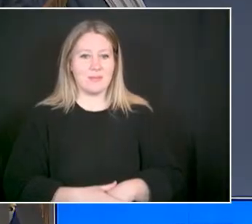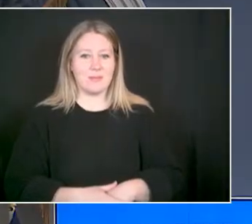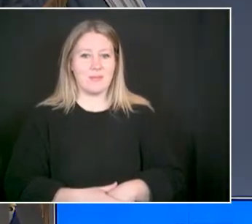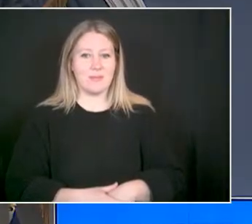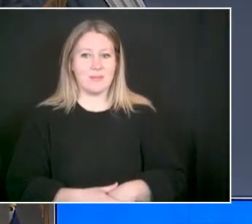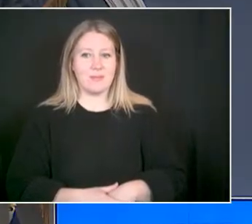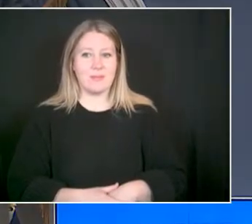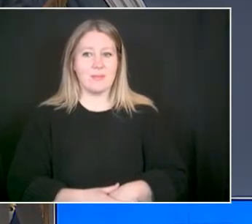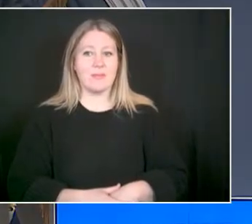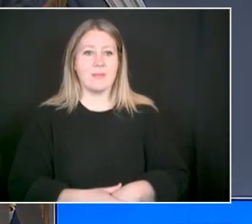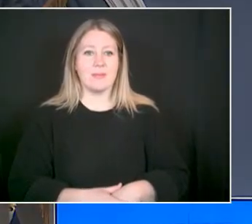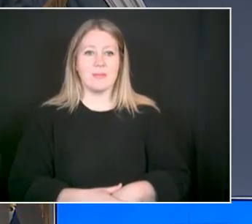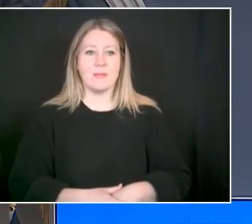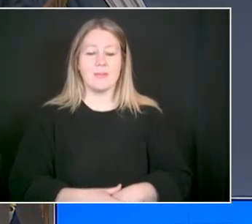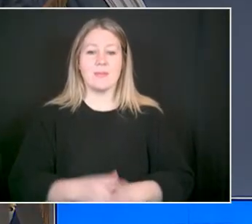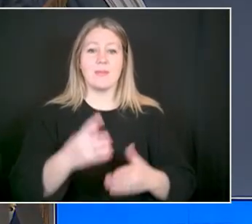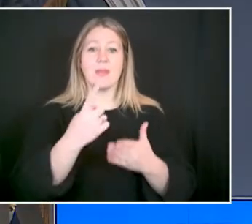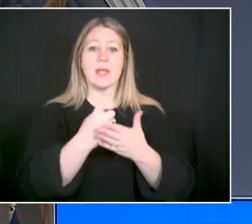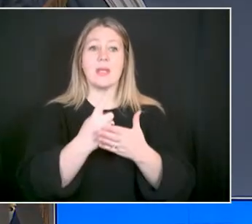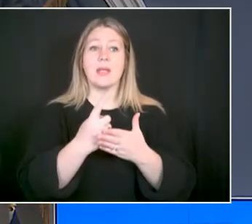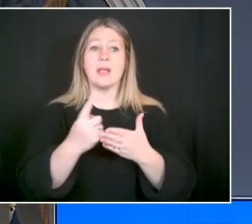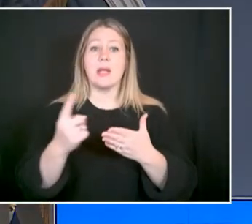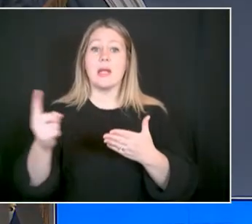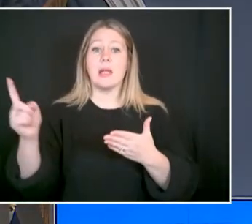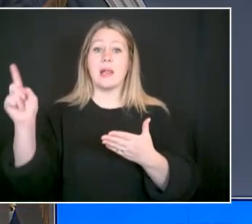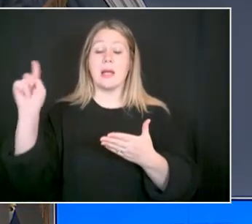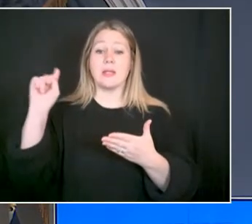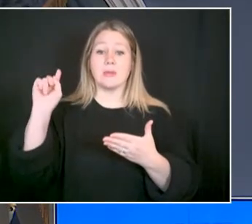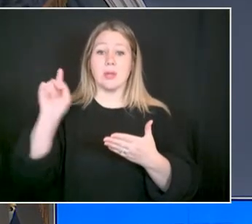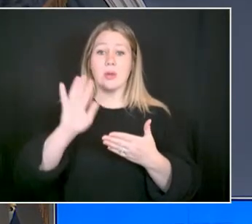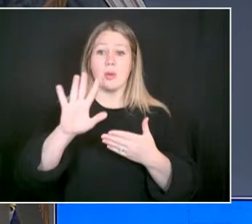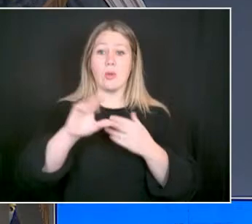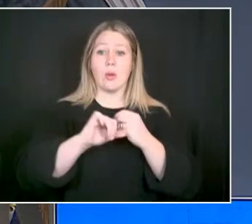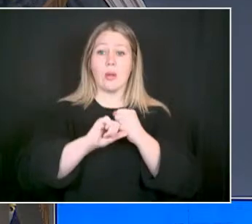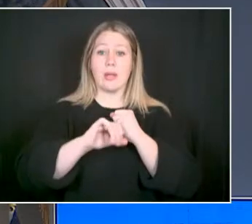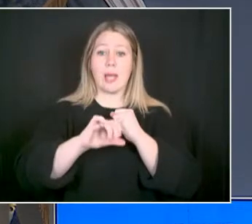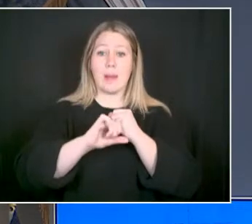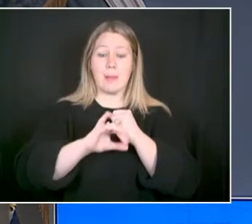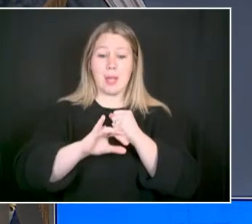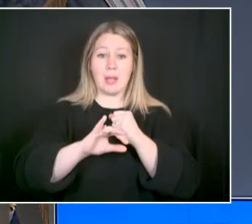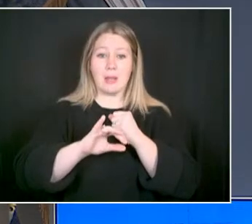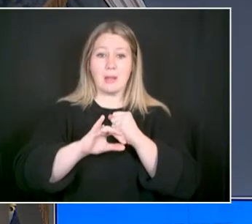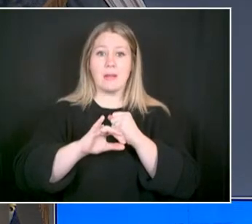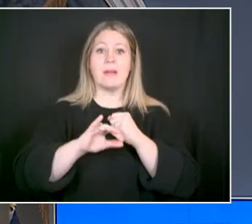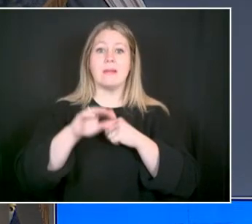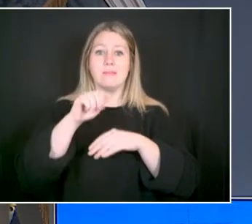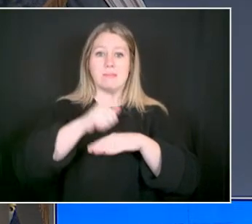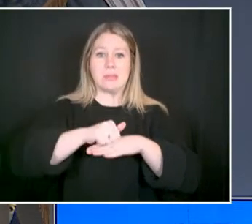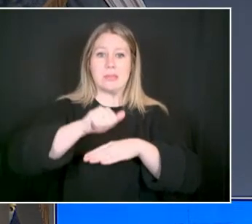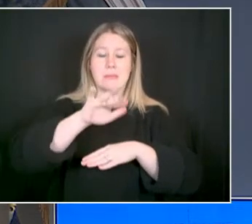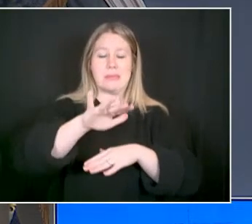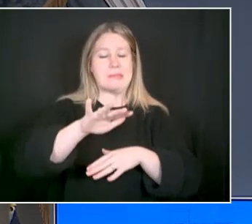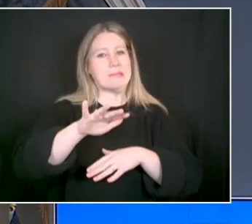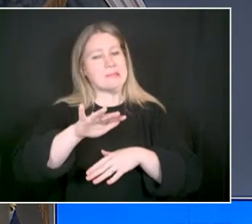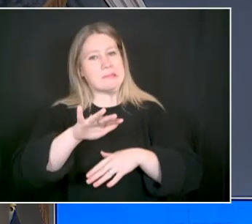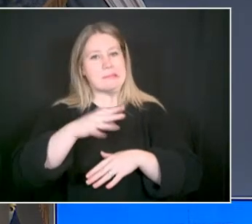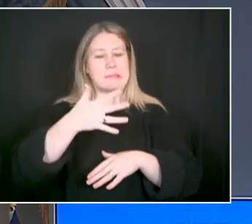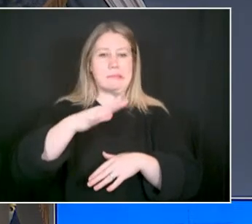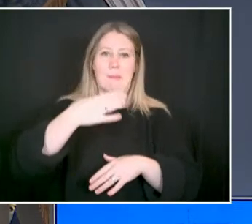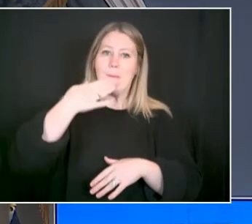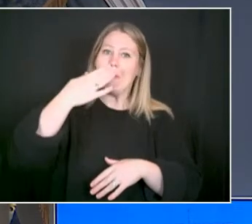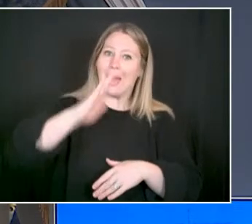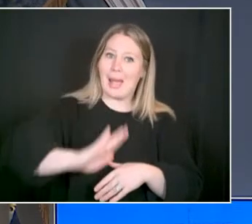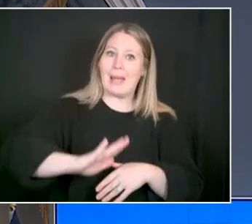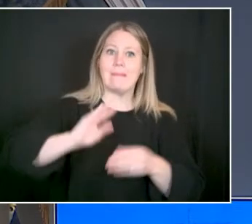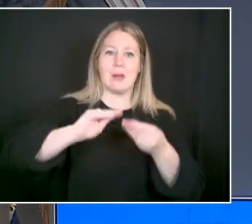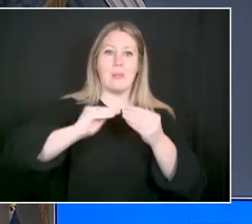Last week, your campaign submitted pretty bad fundraising numbers. Many of them defected